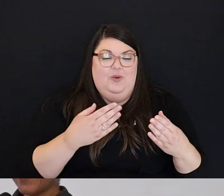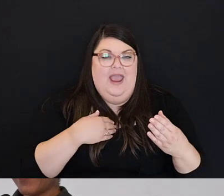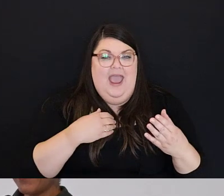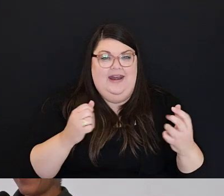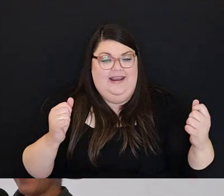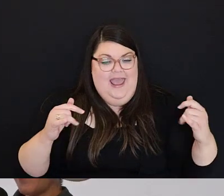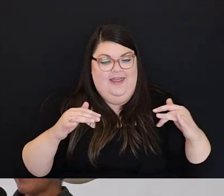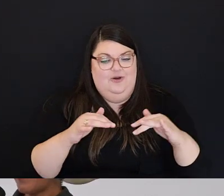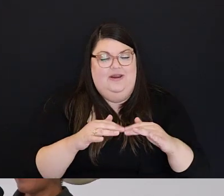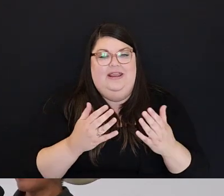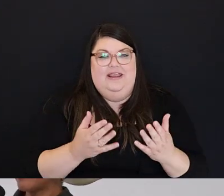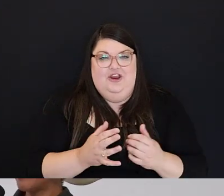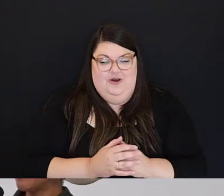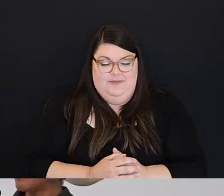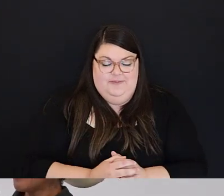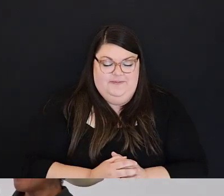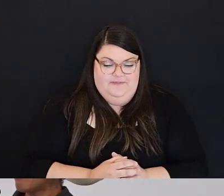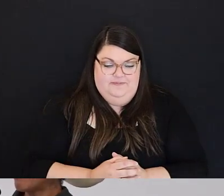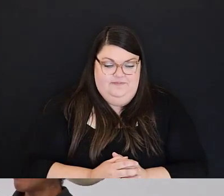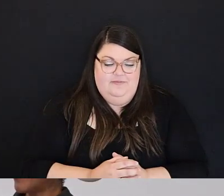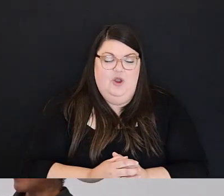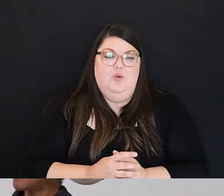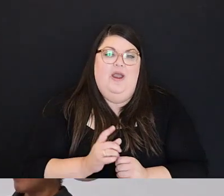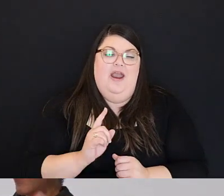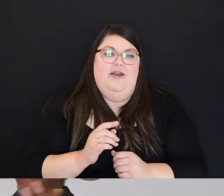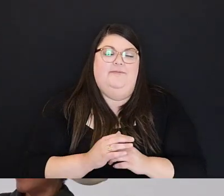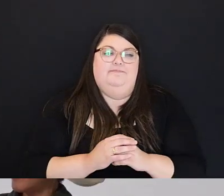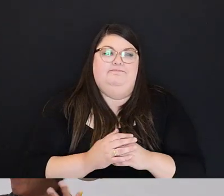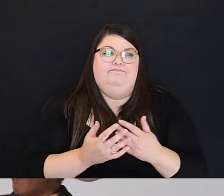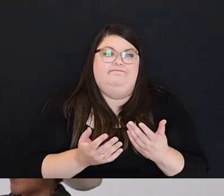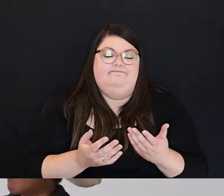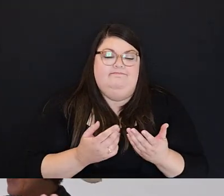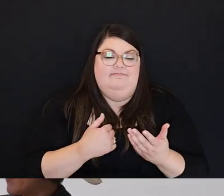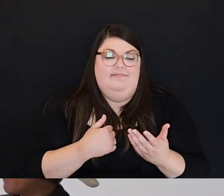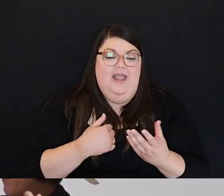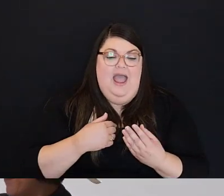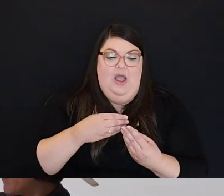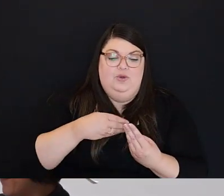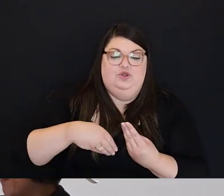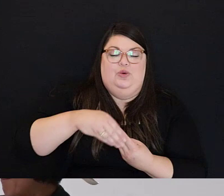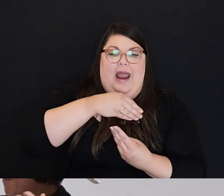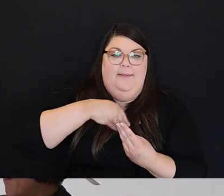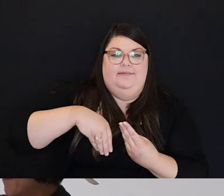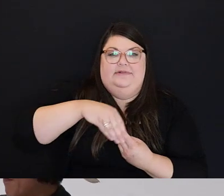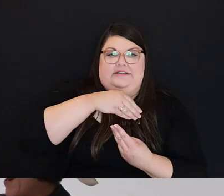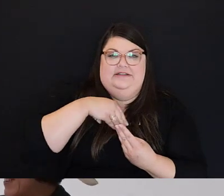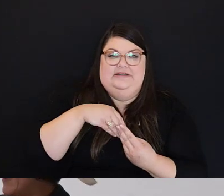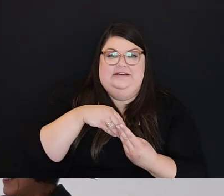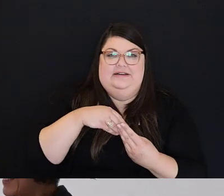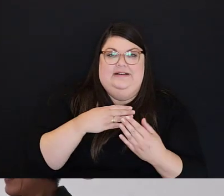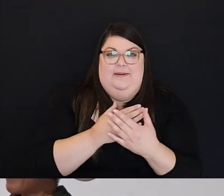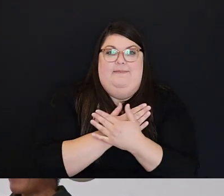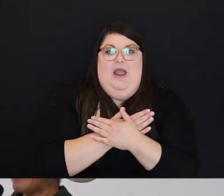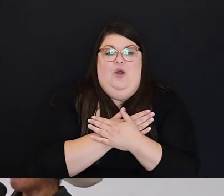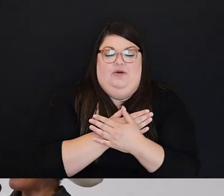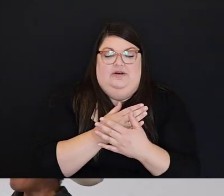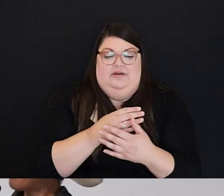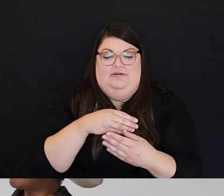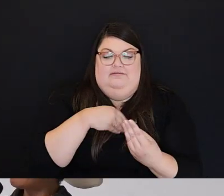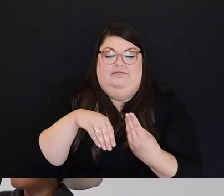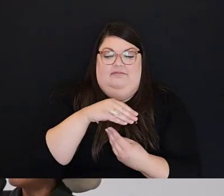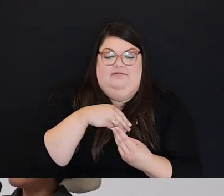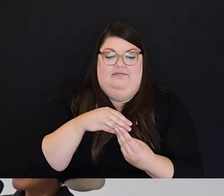gathering here, and where I was wrapped and binded by